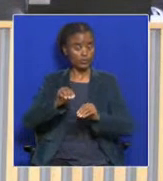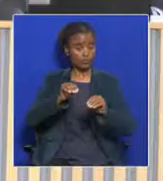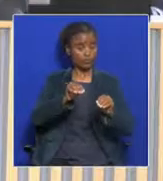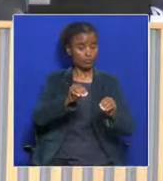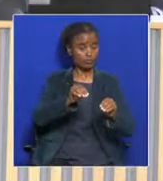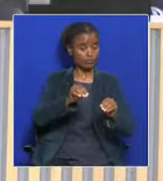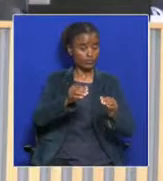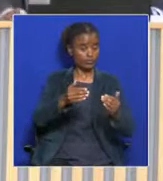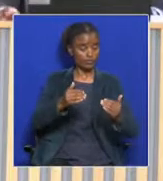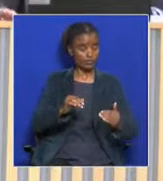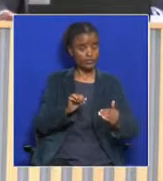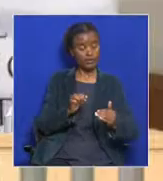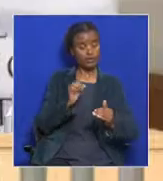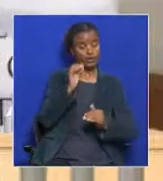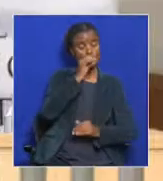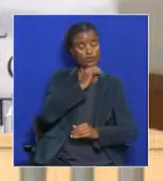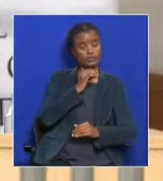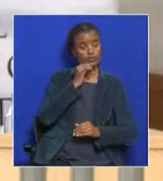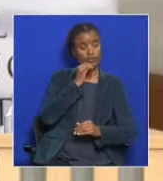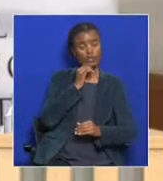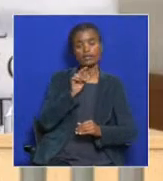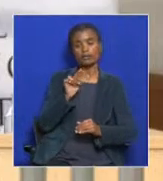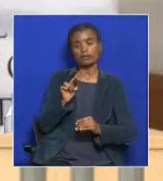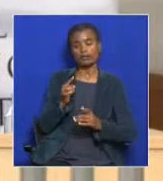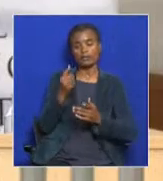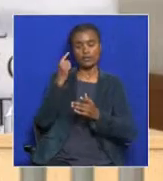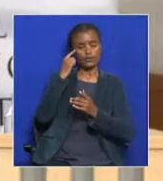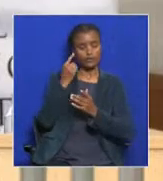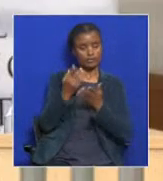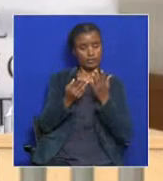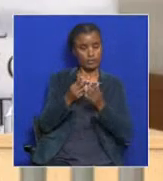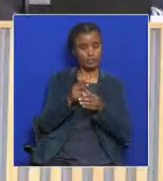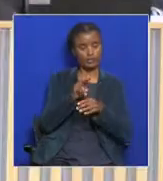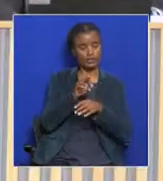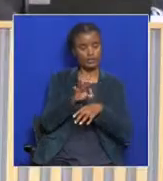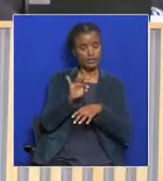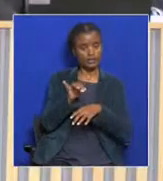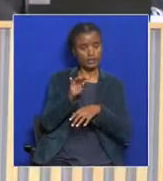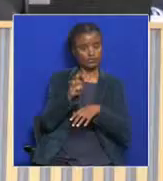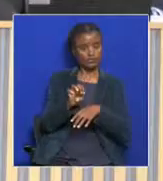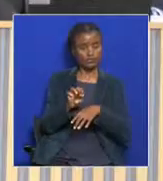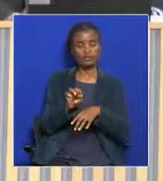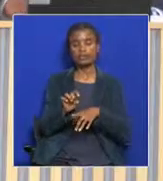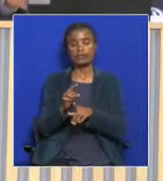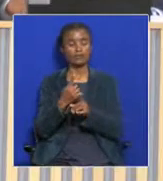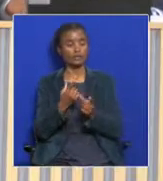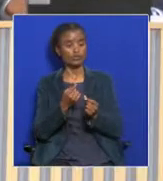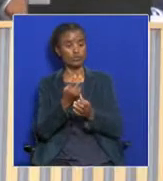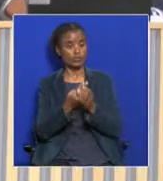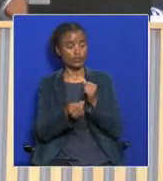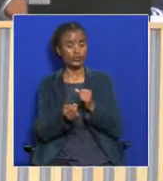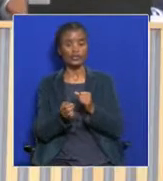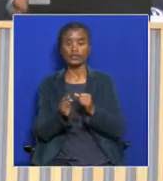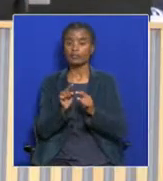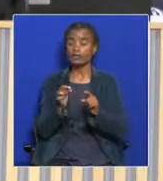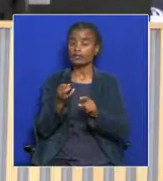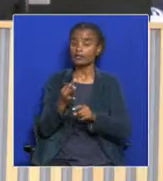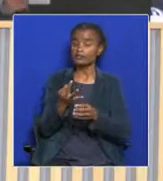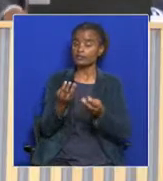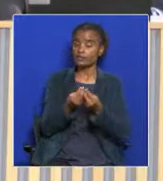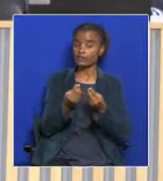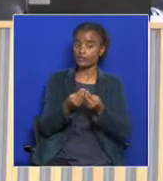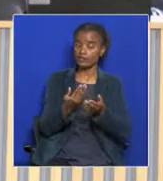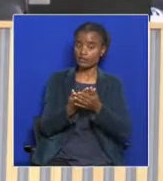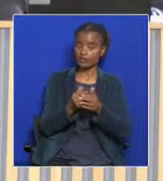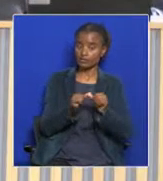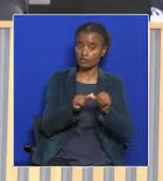was going to deal with them both. If you have something on 23rd, please do go ahead. No, I'd rather leave it to you. If you haven't dealt with what I want to deal with, then